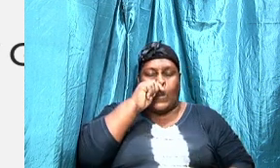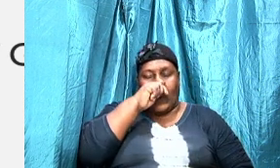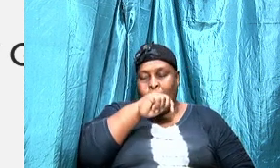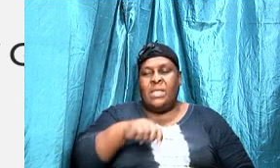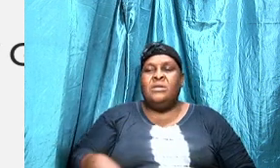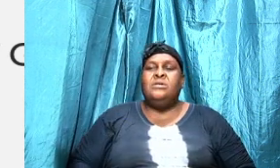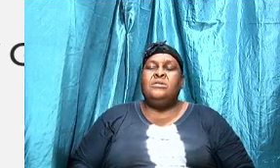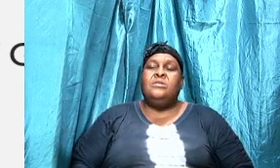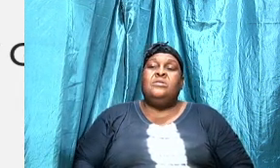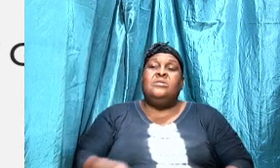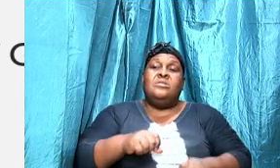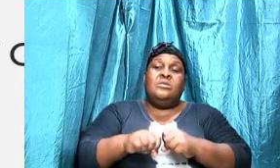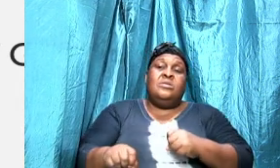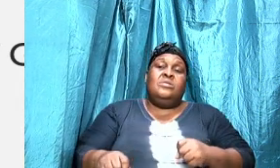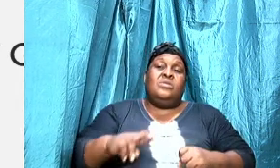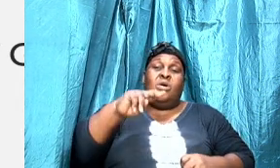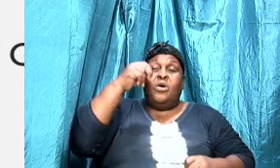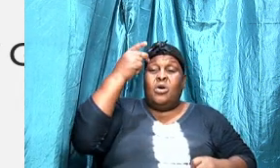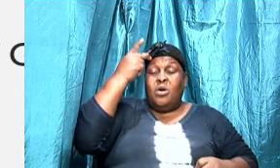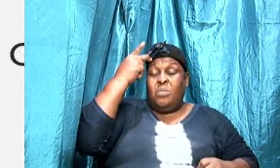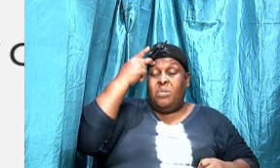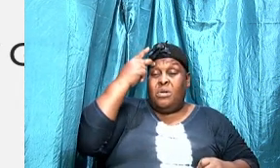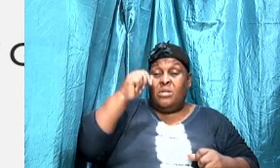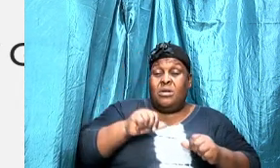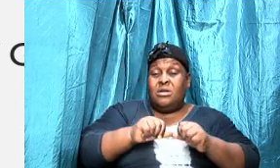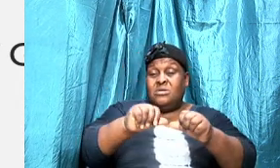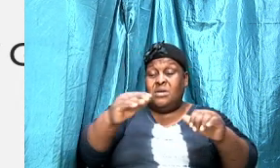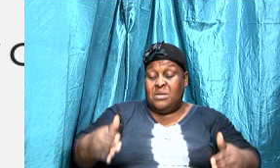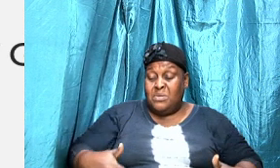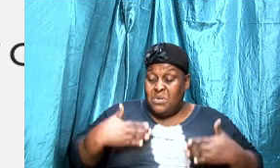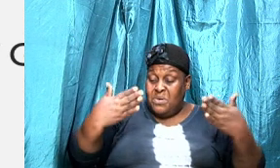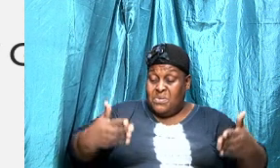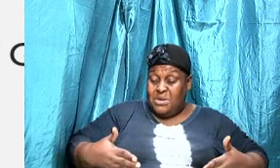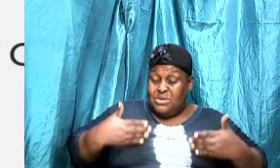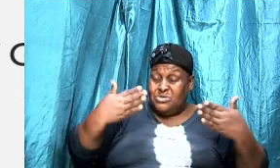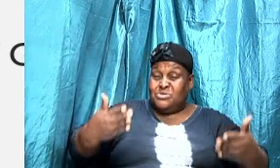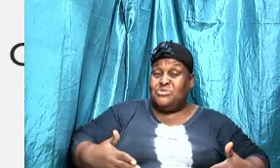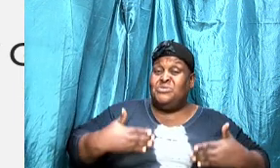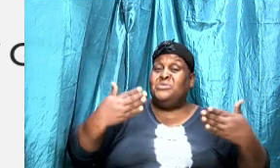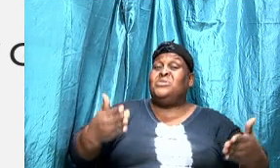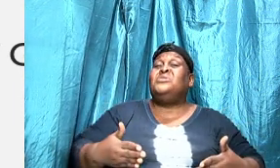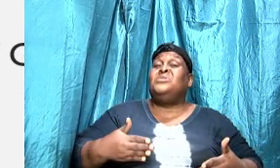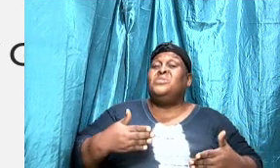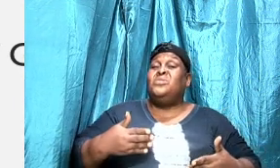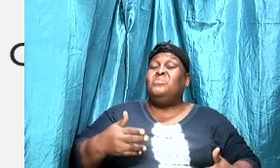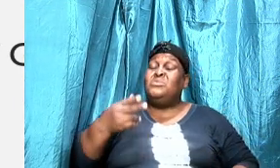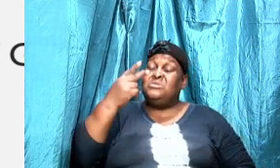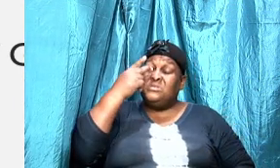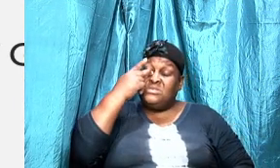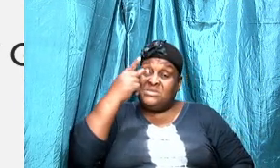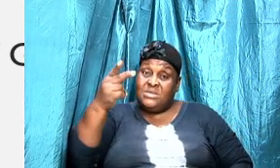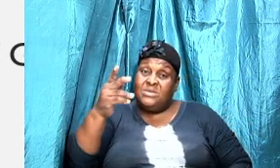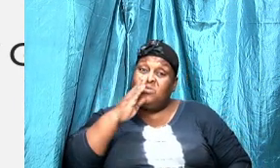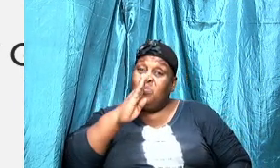to encourage that, you know, we should seek to be a Jew inwardly.